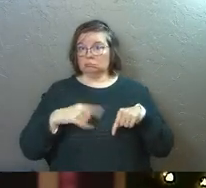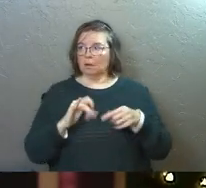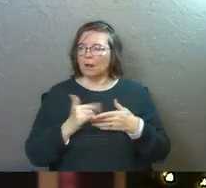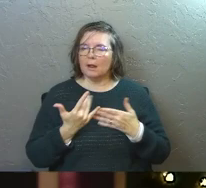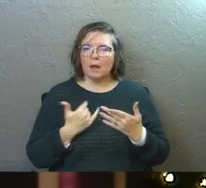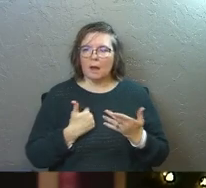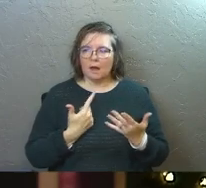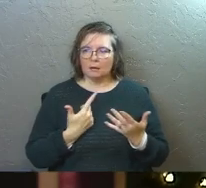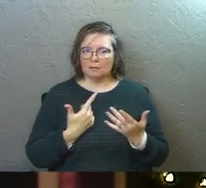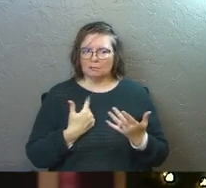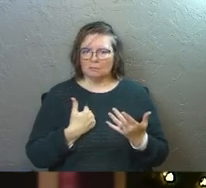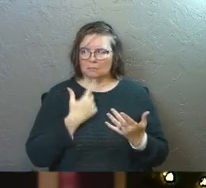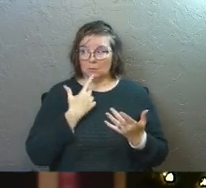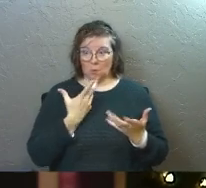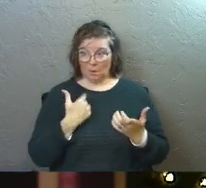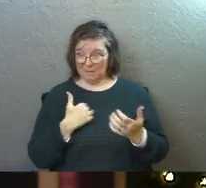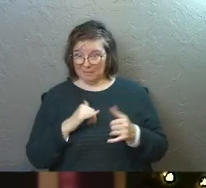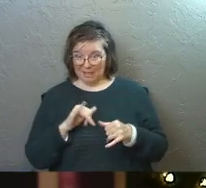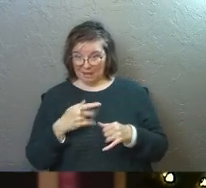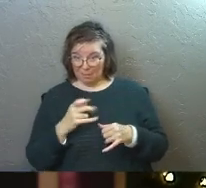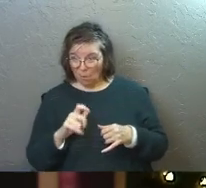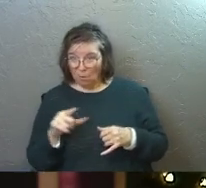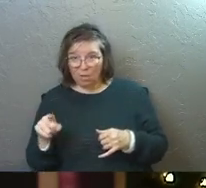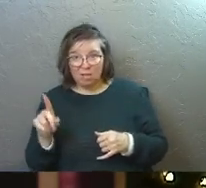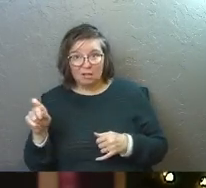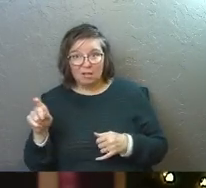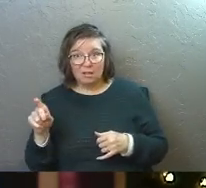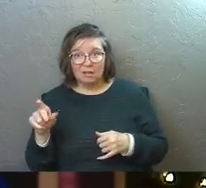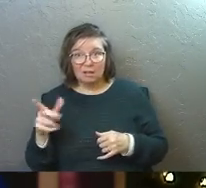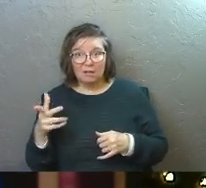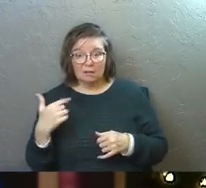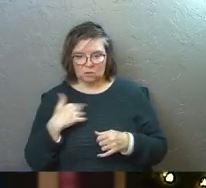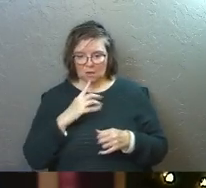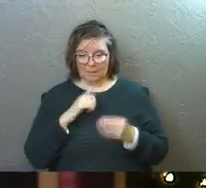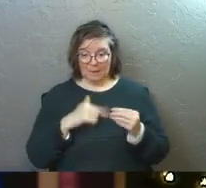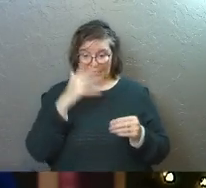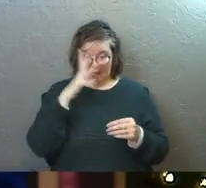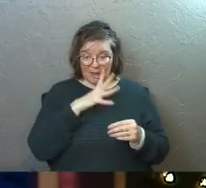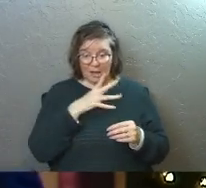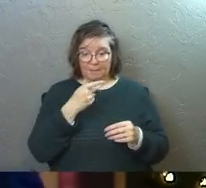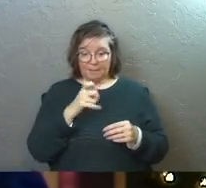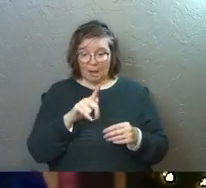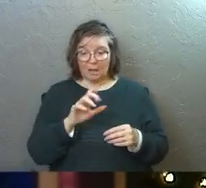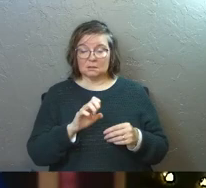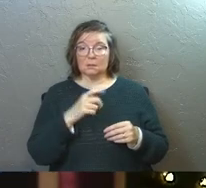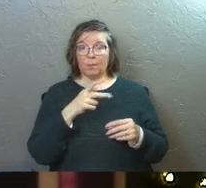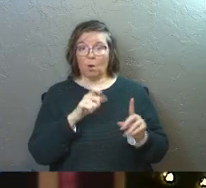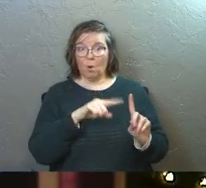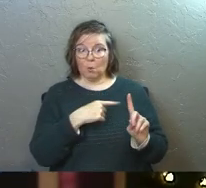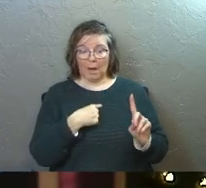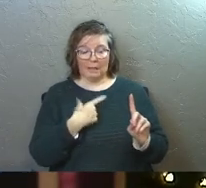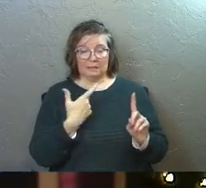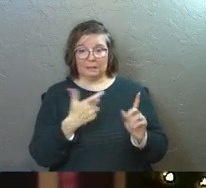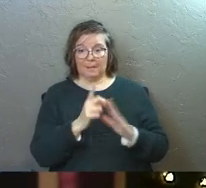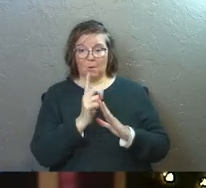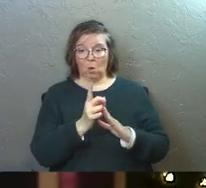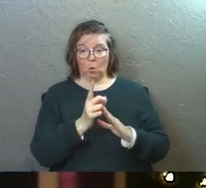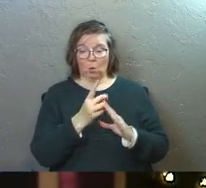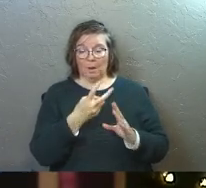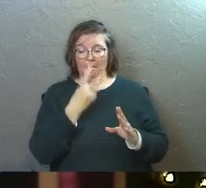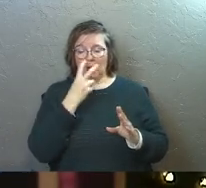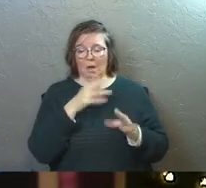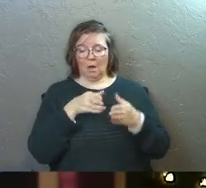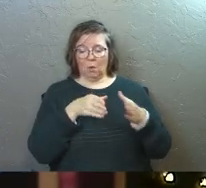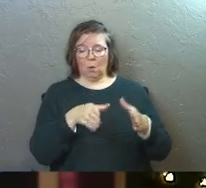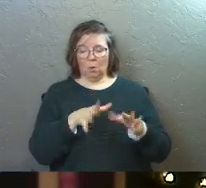It's like, you want me to be like Paul, right? You're talking about the guy, the Apostle Paul, who had this crazy moment where he went